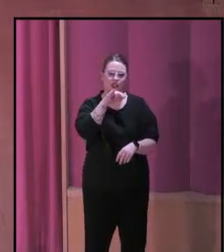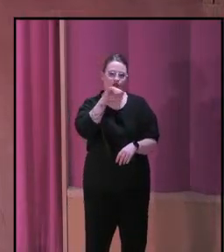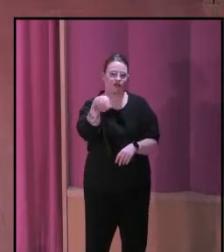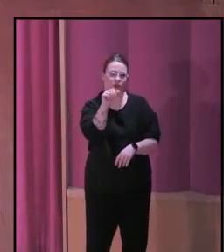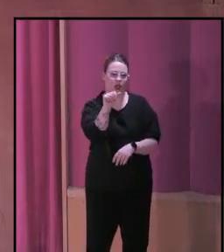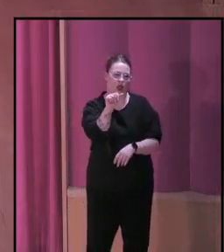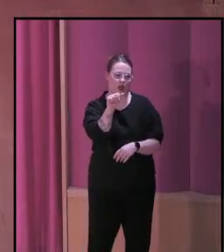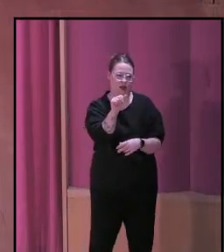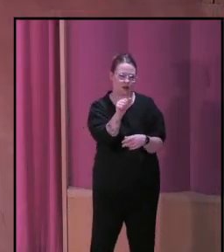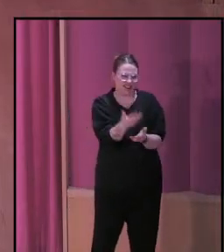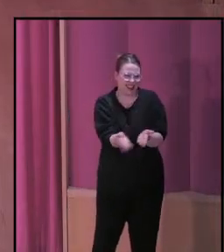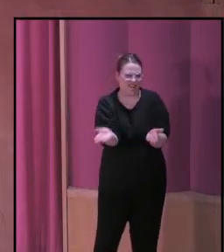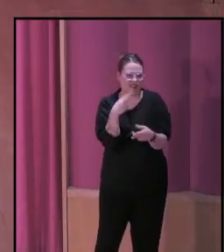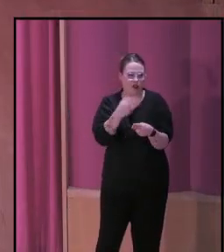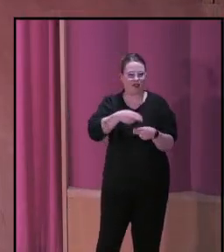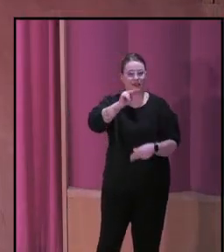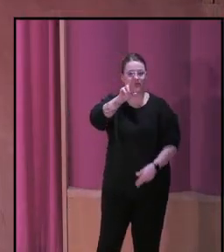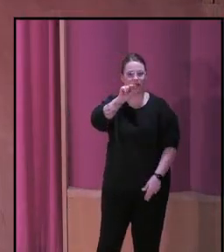nunchucks.